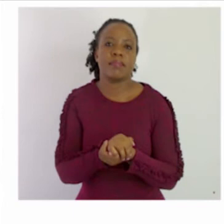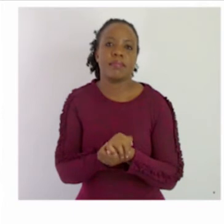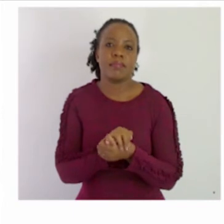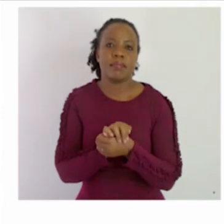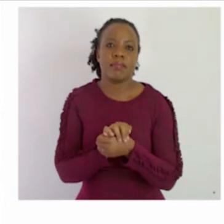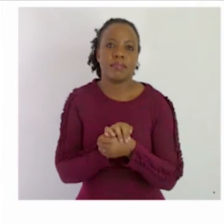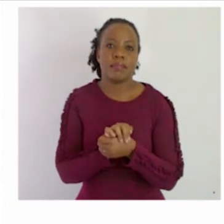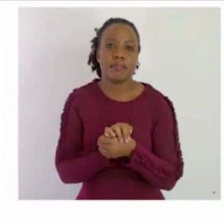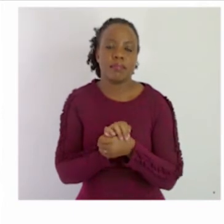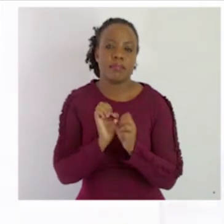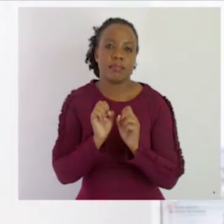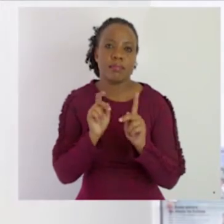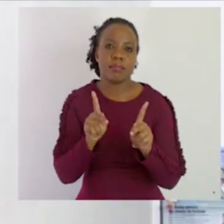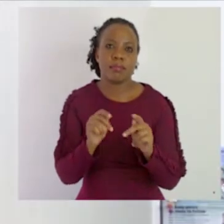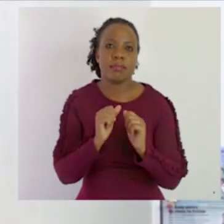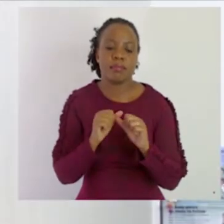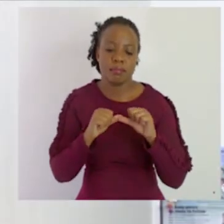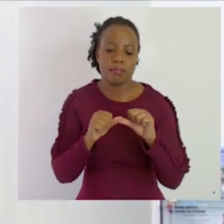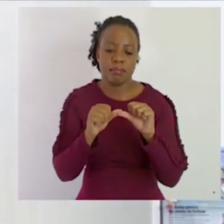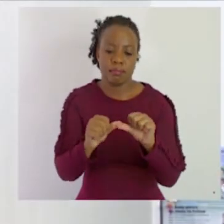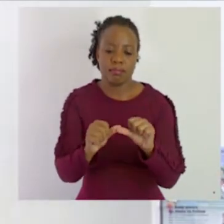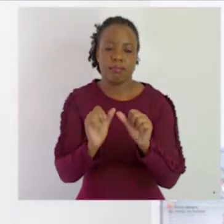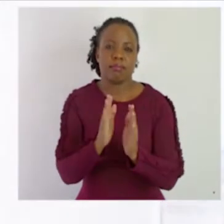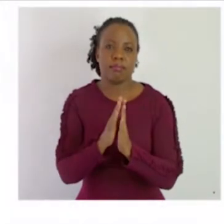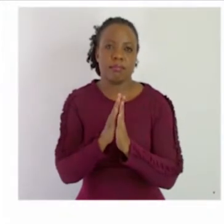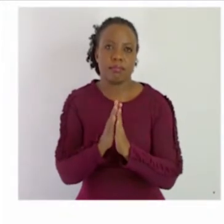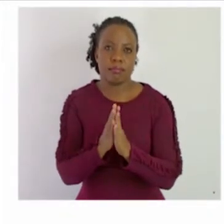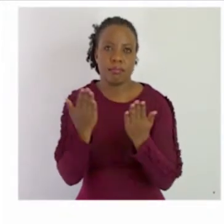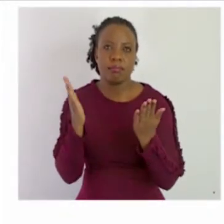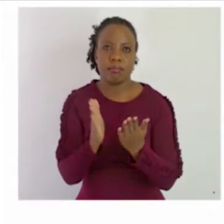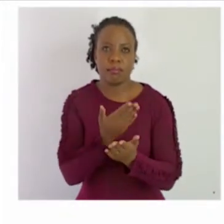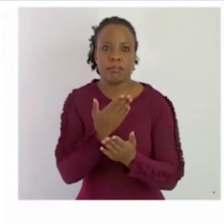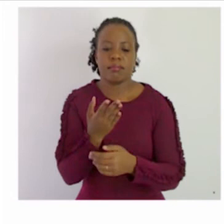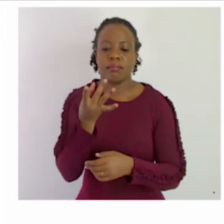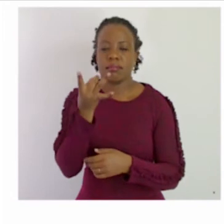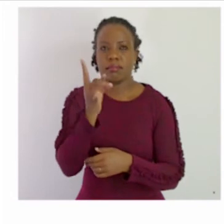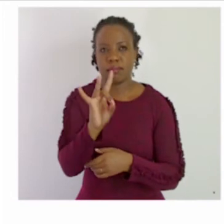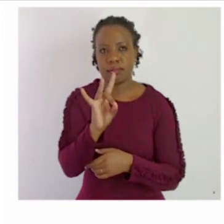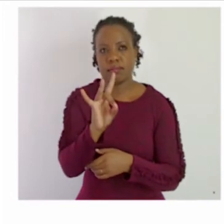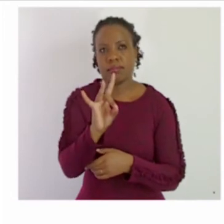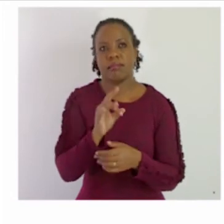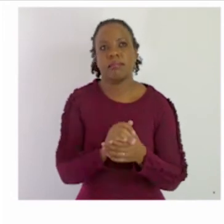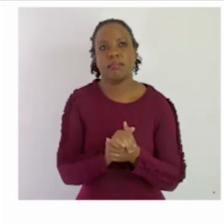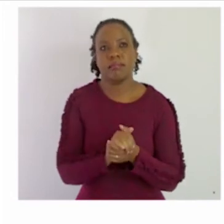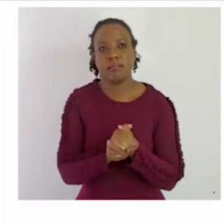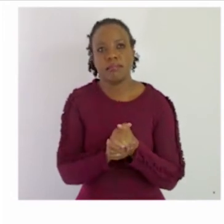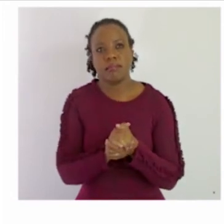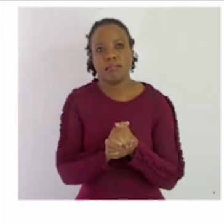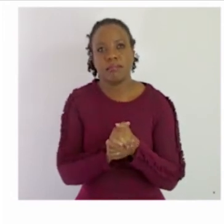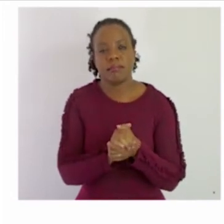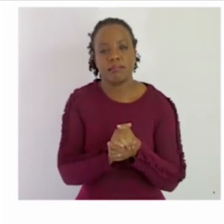Okay, boys and girls, let's move on to the next page, which is page 8.